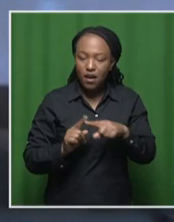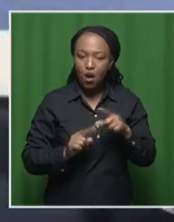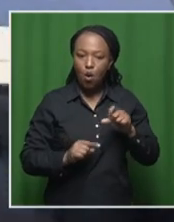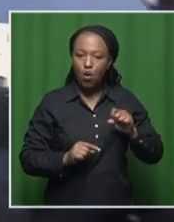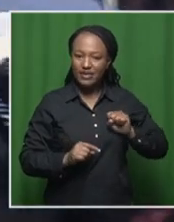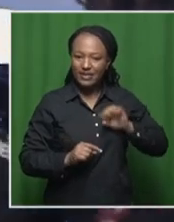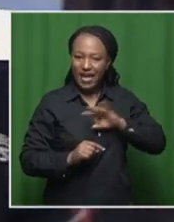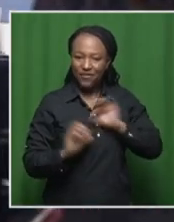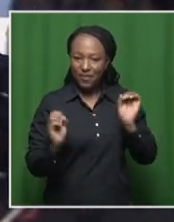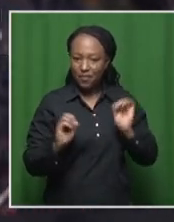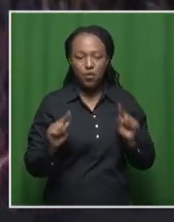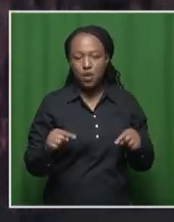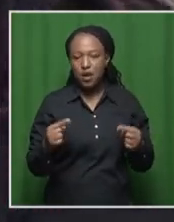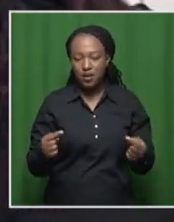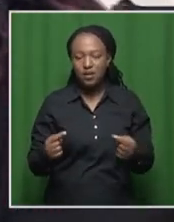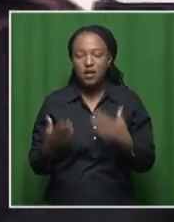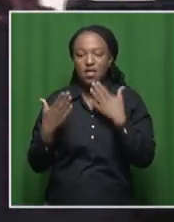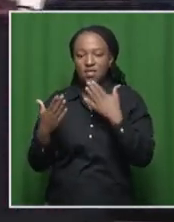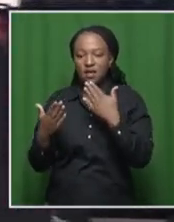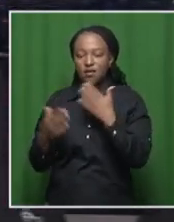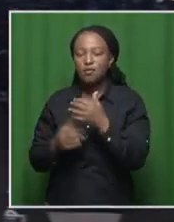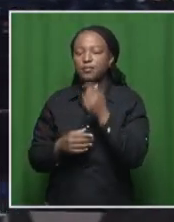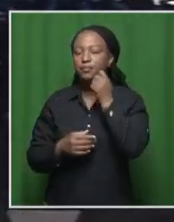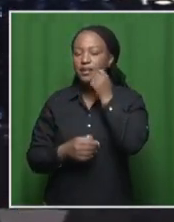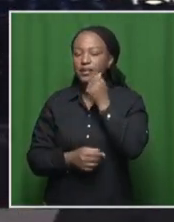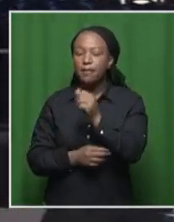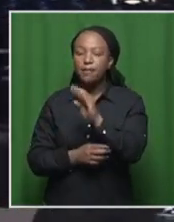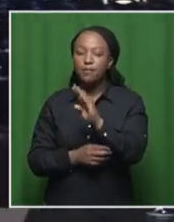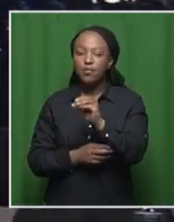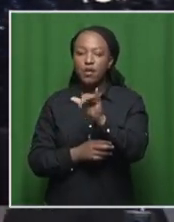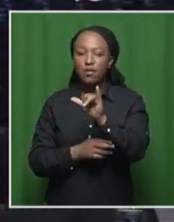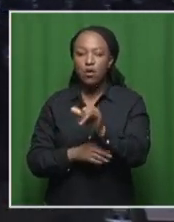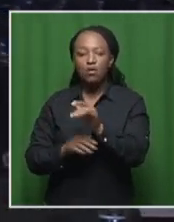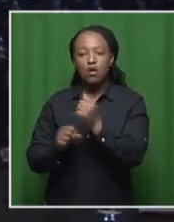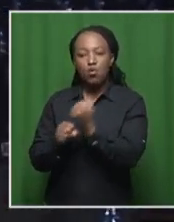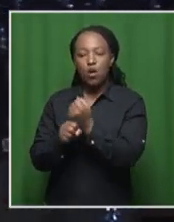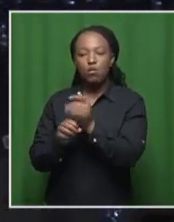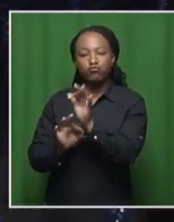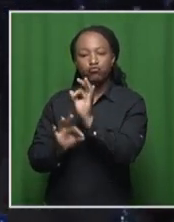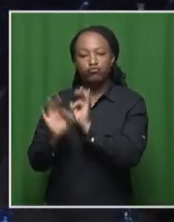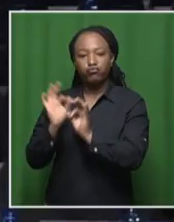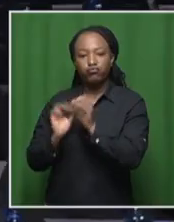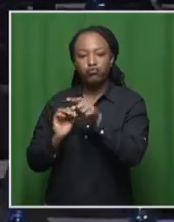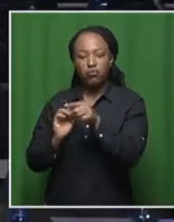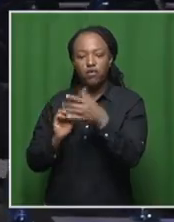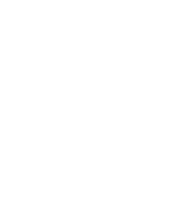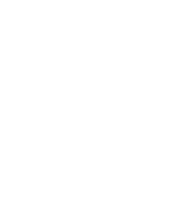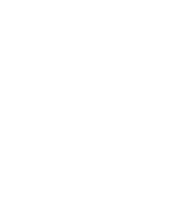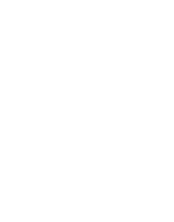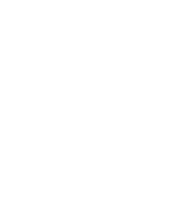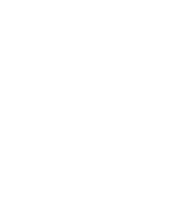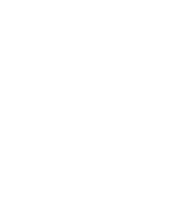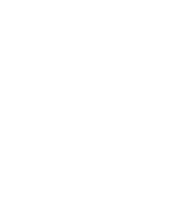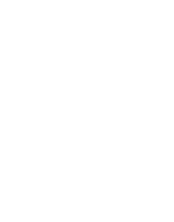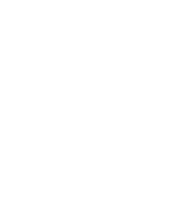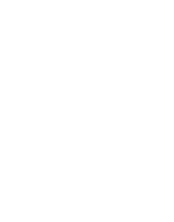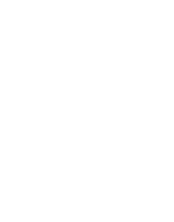much, Mr. Booi, for speaking to us and telling us a bit about the work of Sentech. Mr. Mlamli Booi there speaking to us.